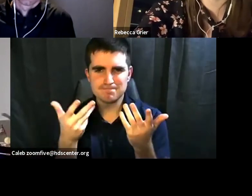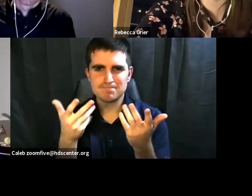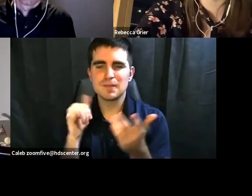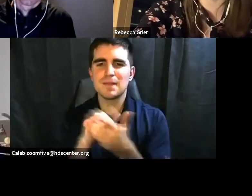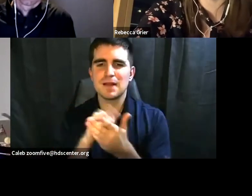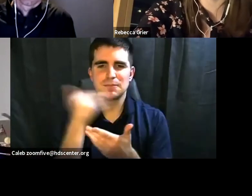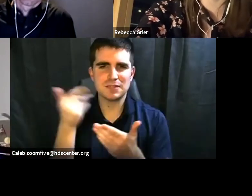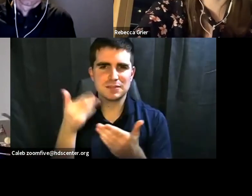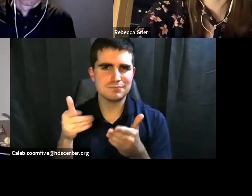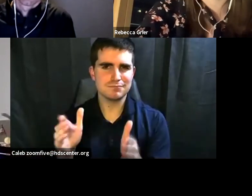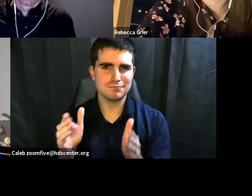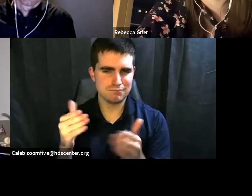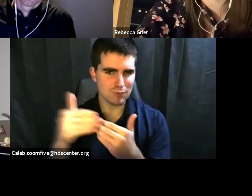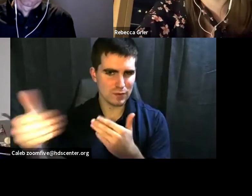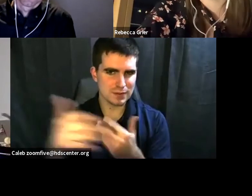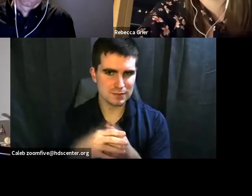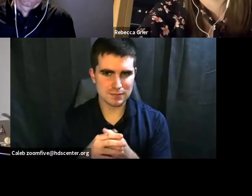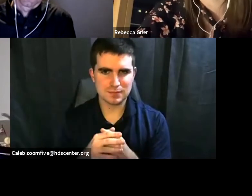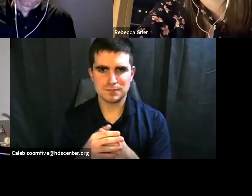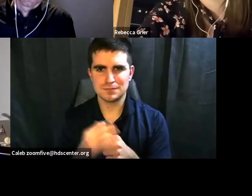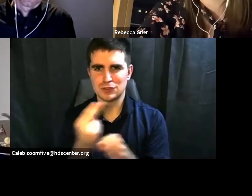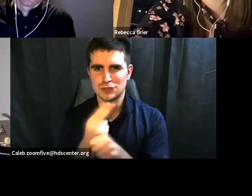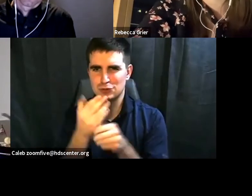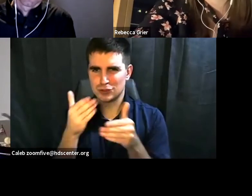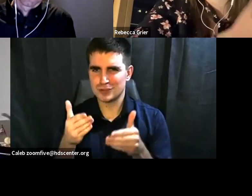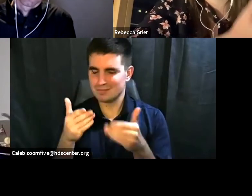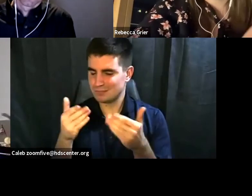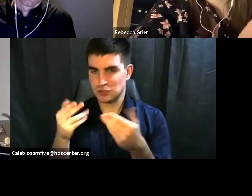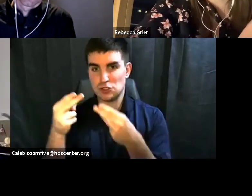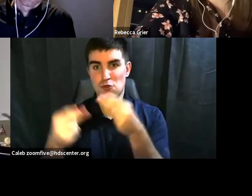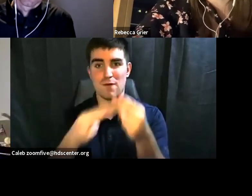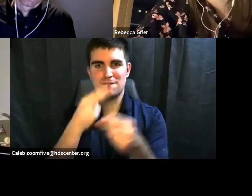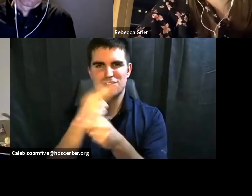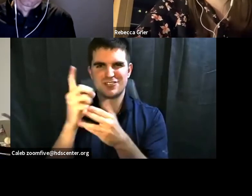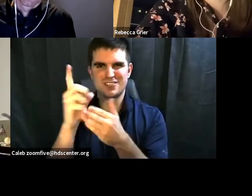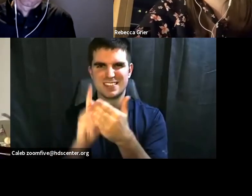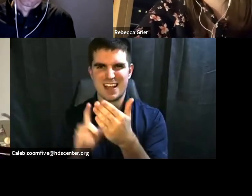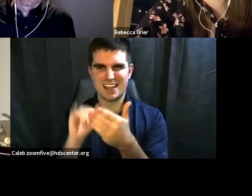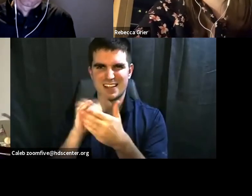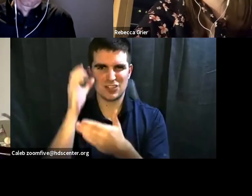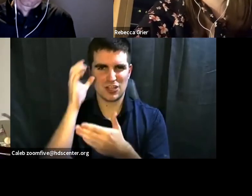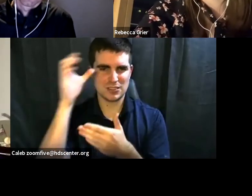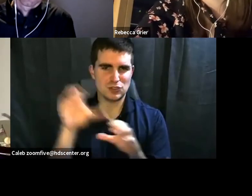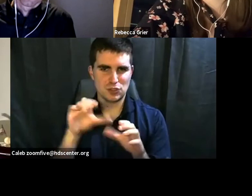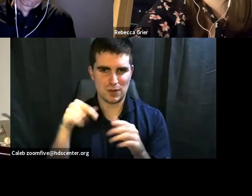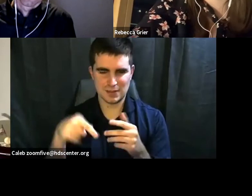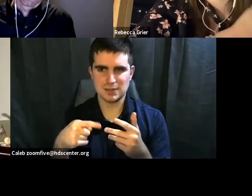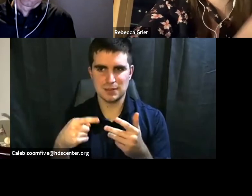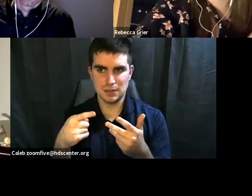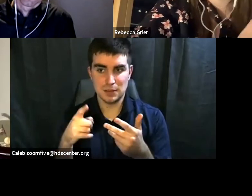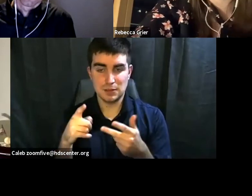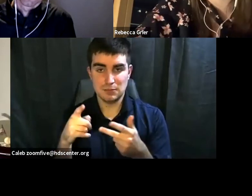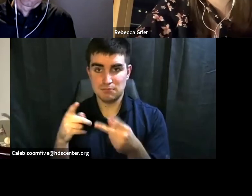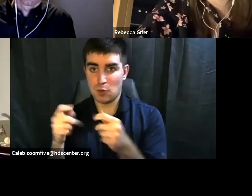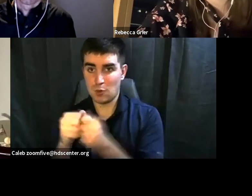best path forward. This is universal design is the concept of doing this with individuals with disabilities, but a